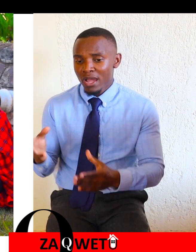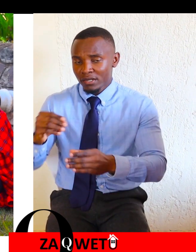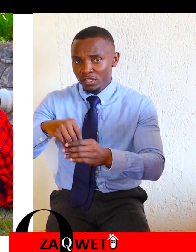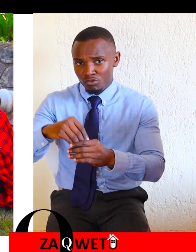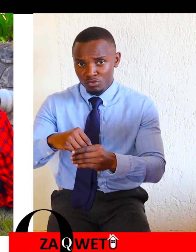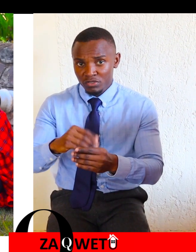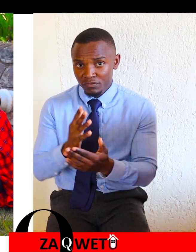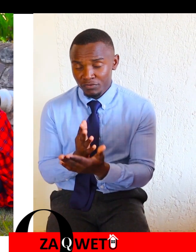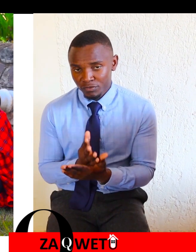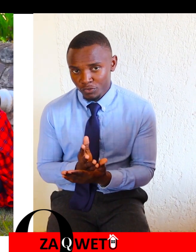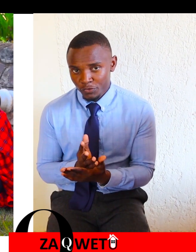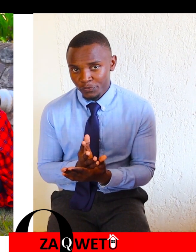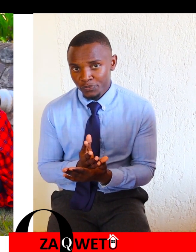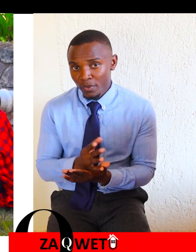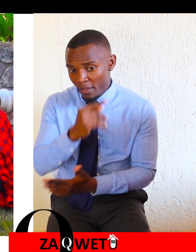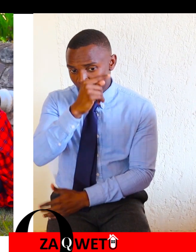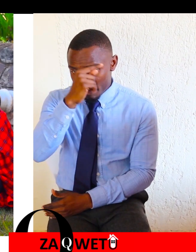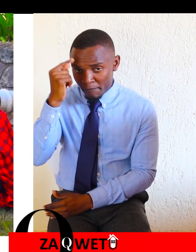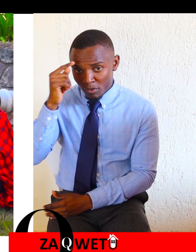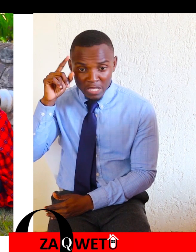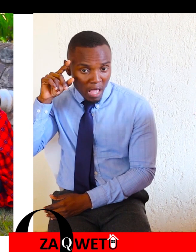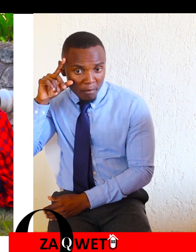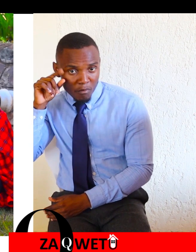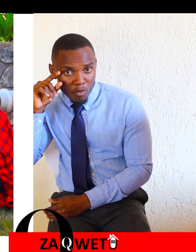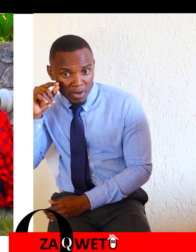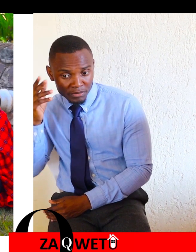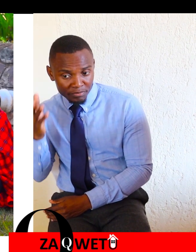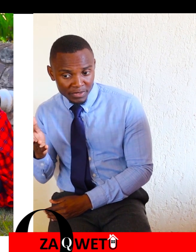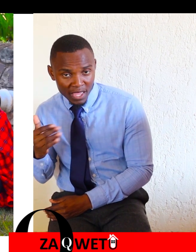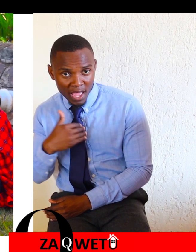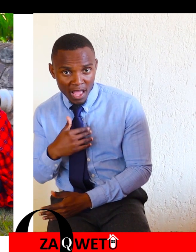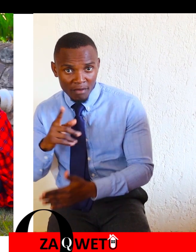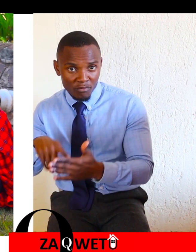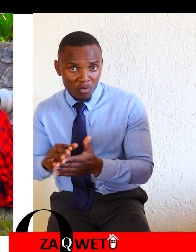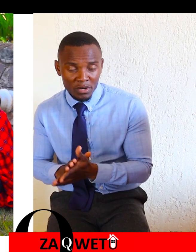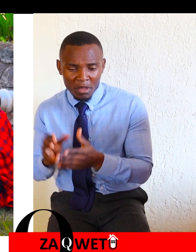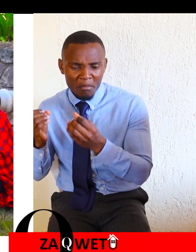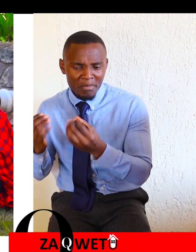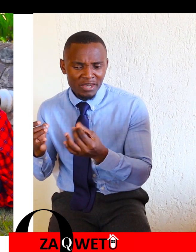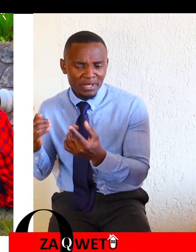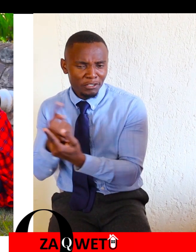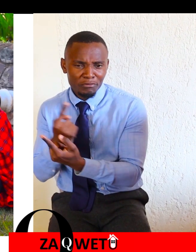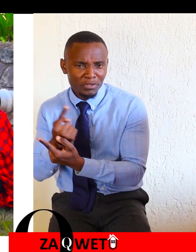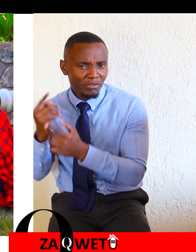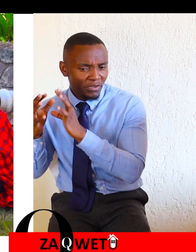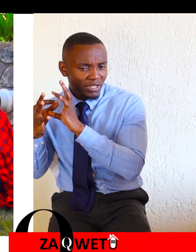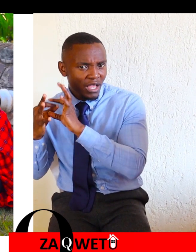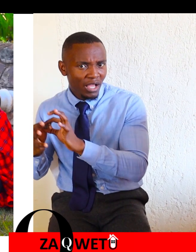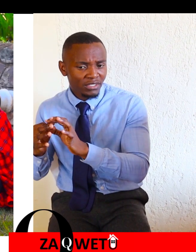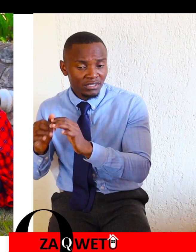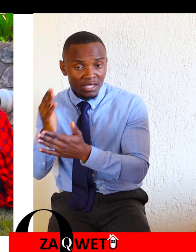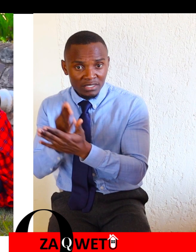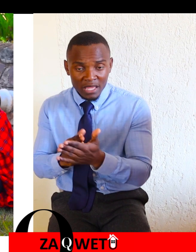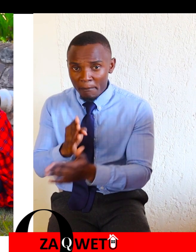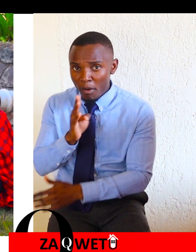so inclusive as in as per se, because Mombasa has so many cultures